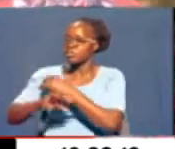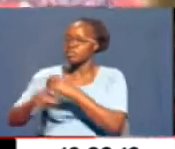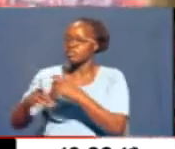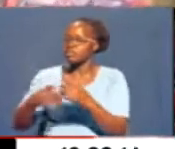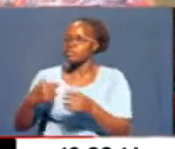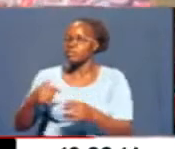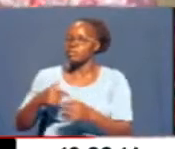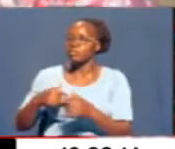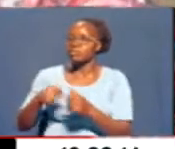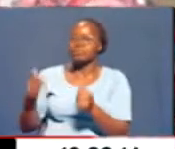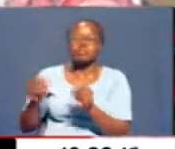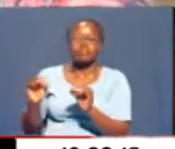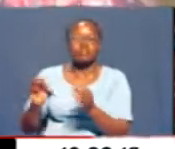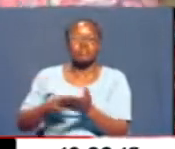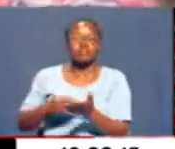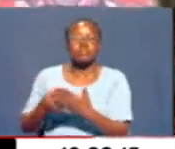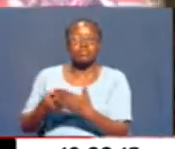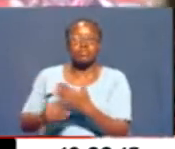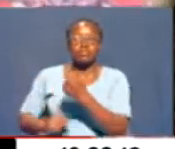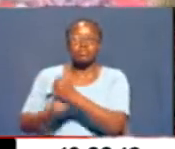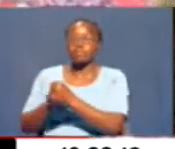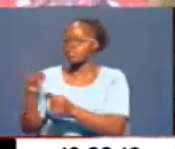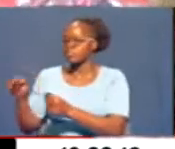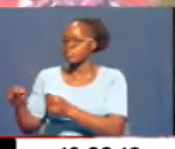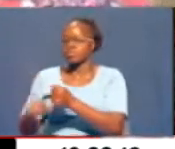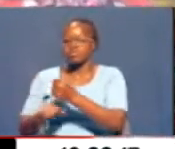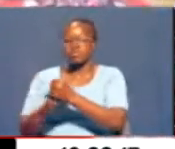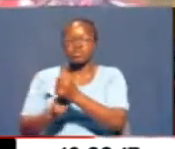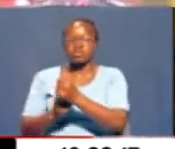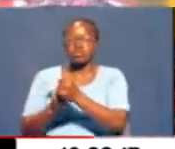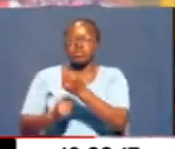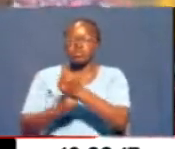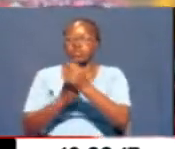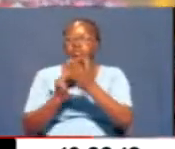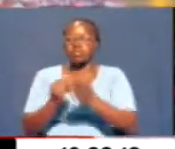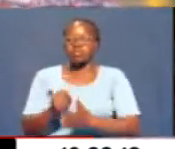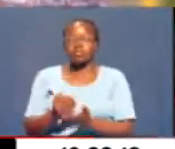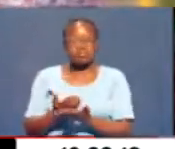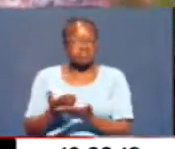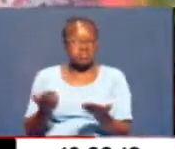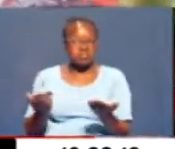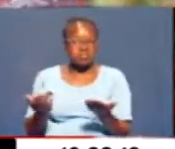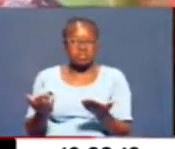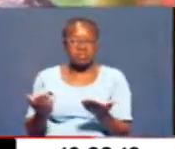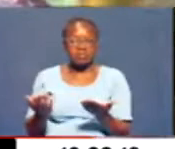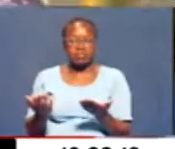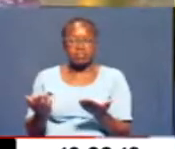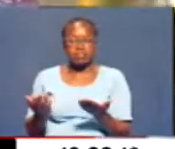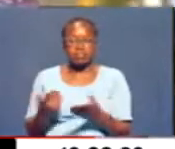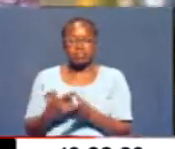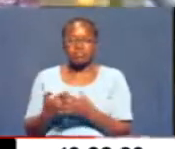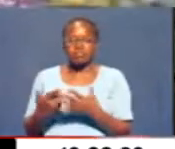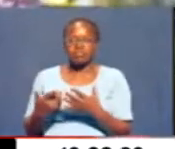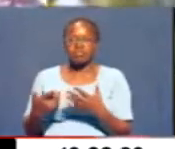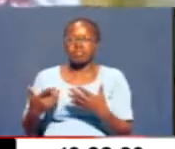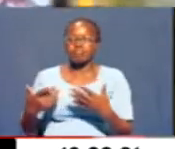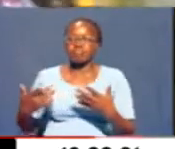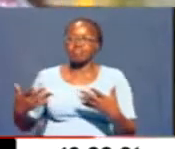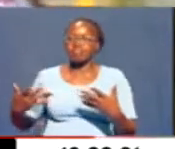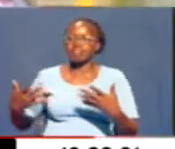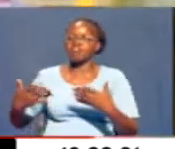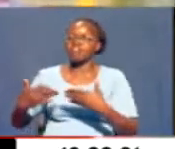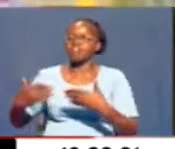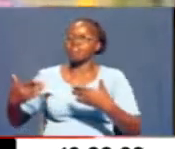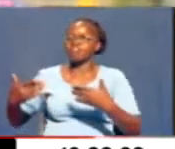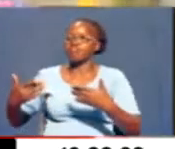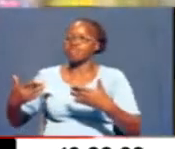Because when they say they support this and they support this person, then they'll start having headways and nothing is going to